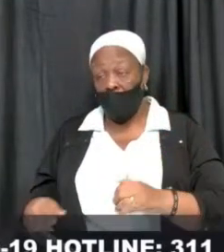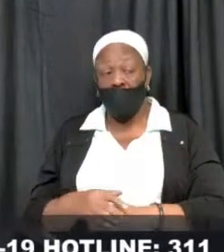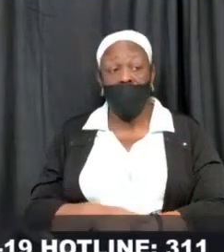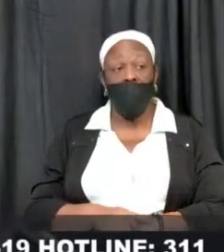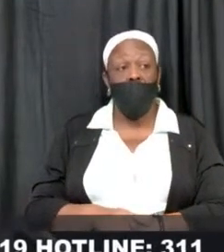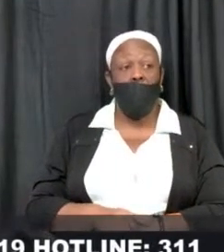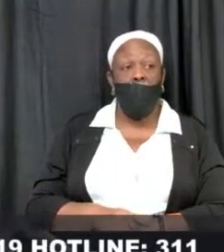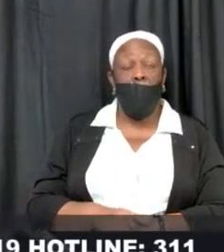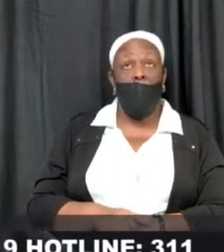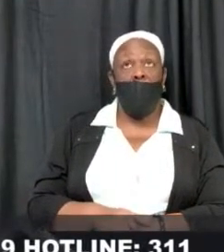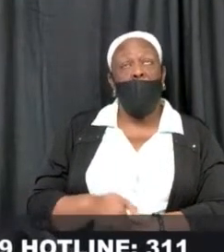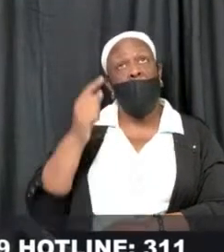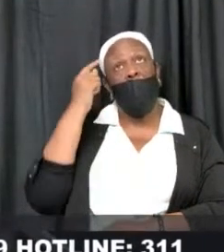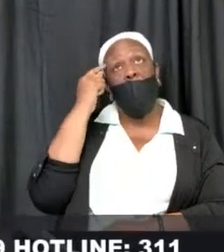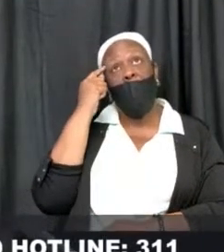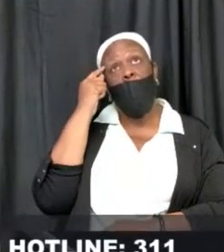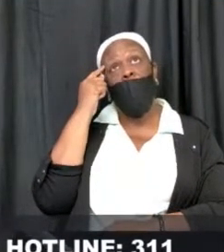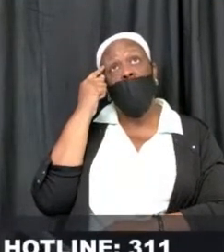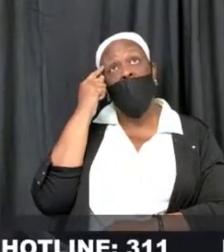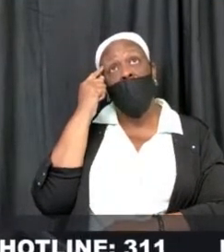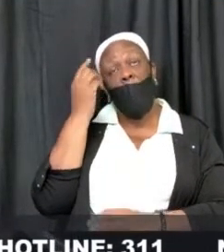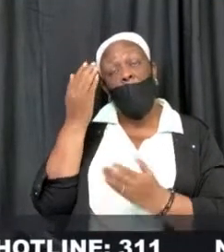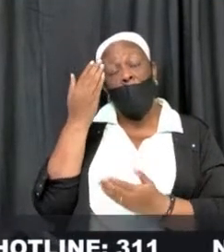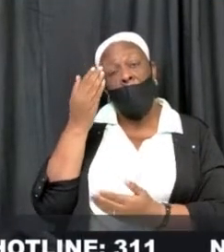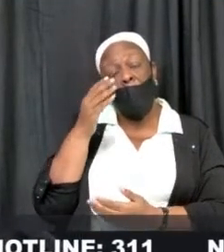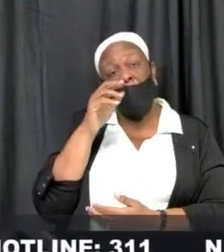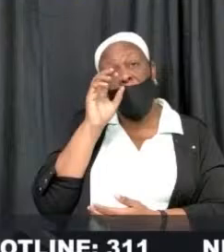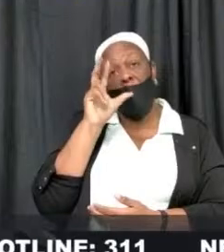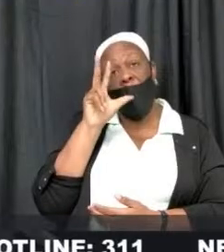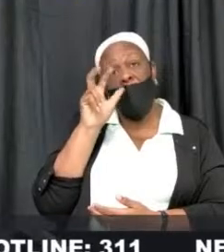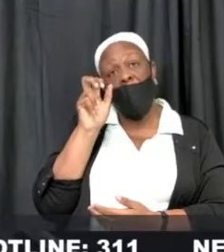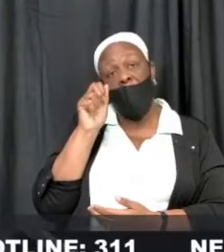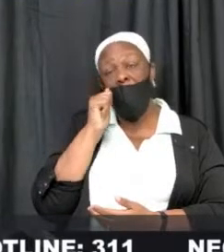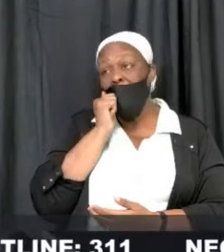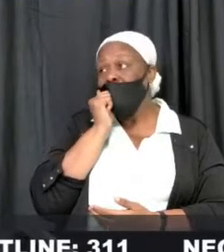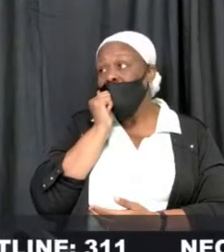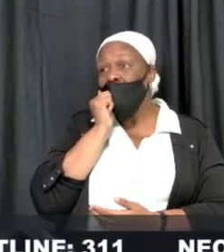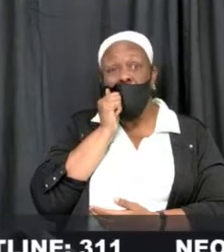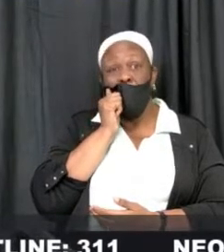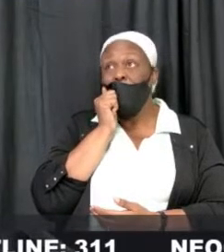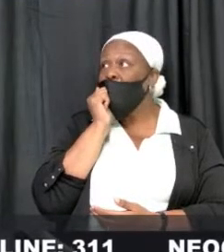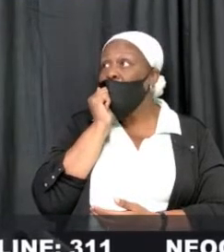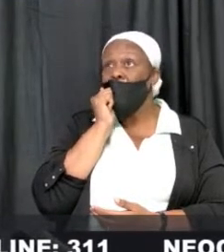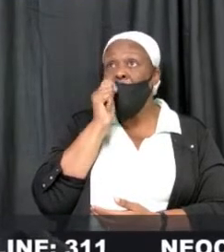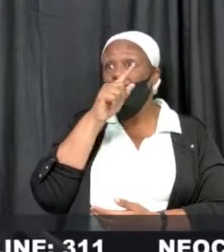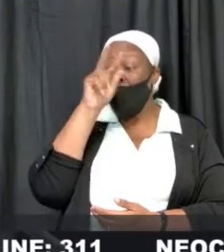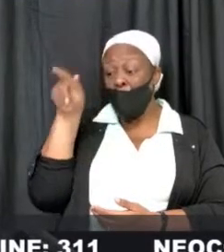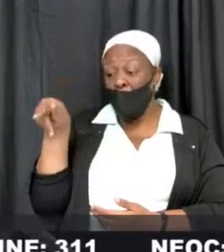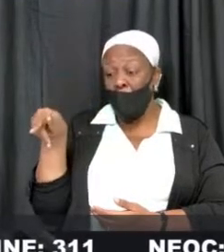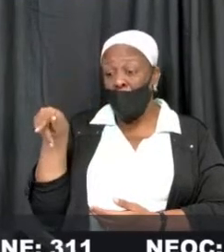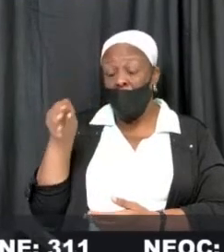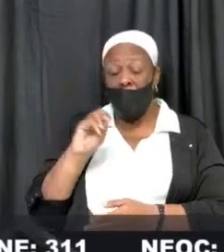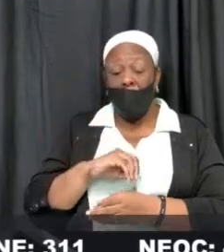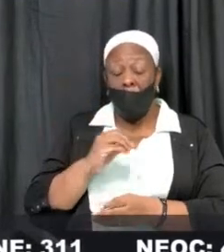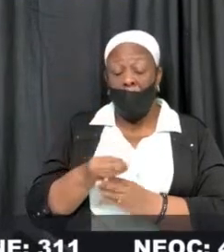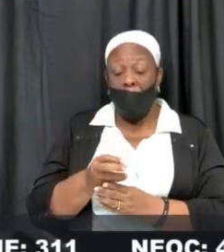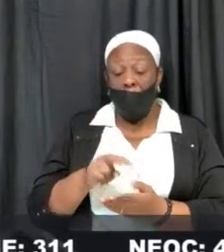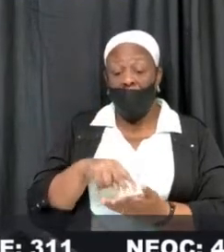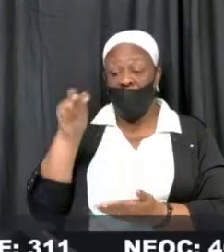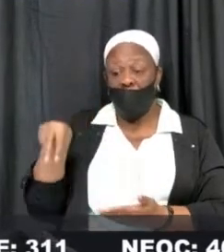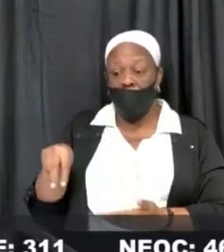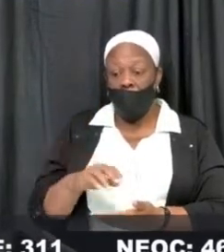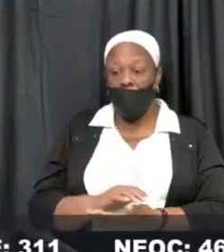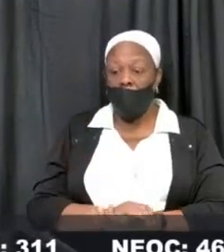your 35-year-old uncle and a child and your grandmother, and you had to come down the